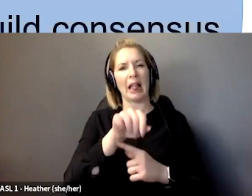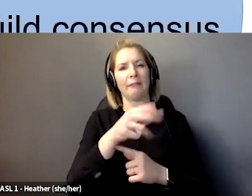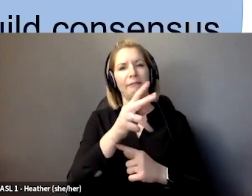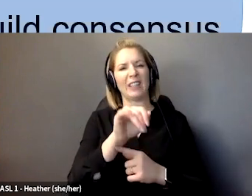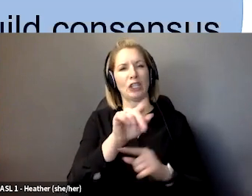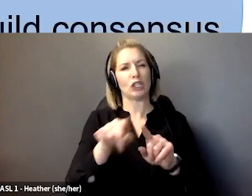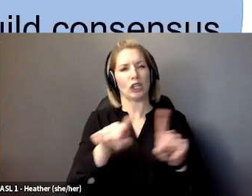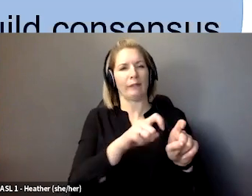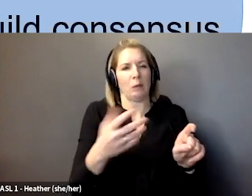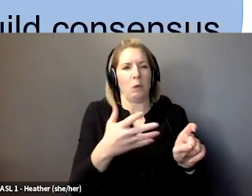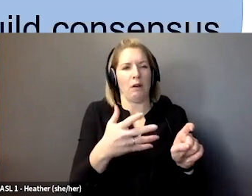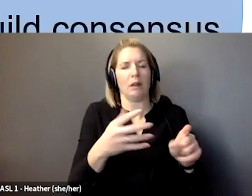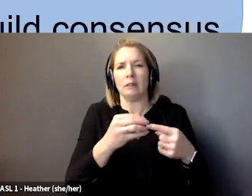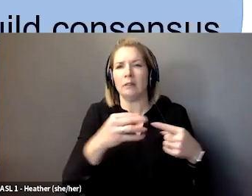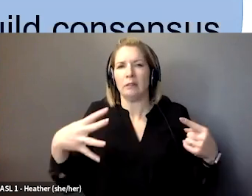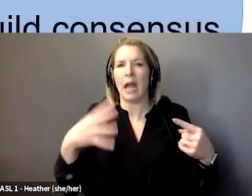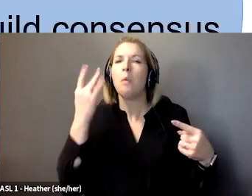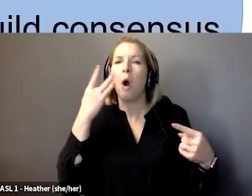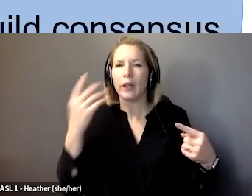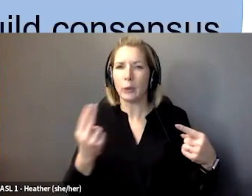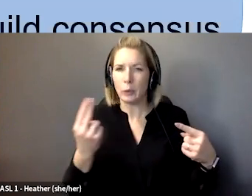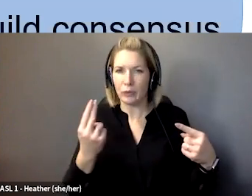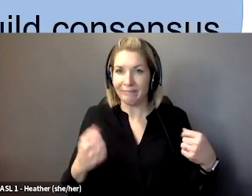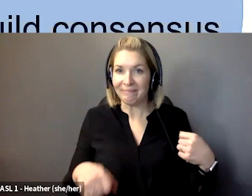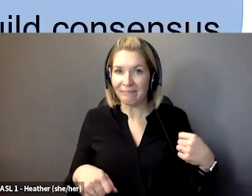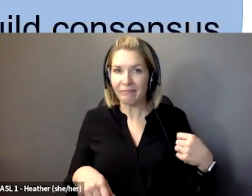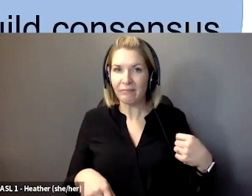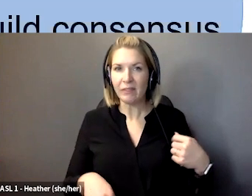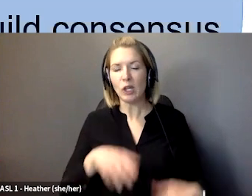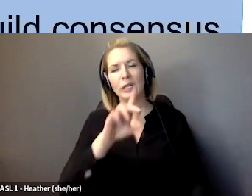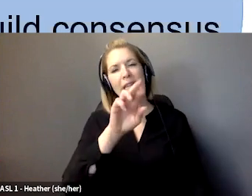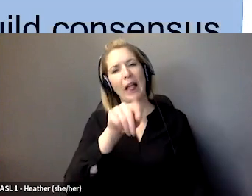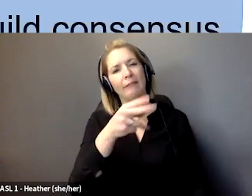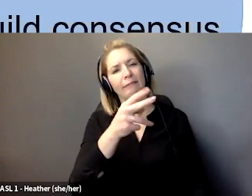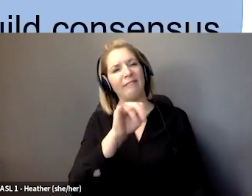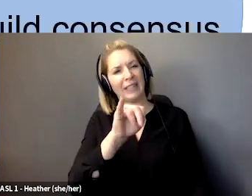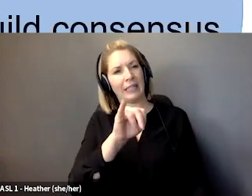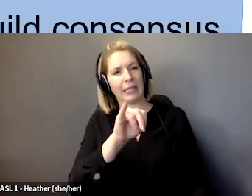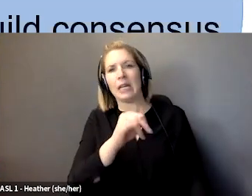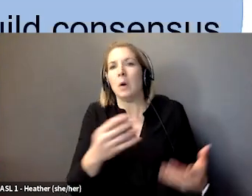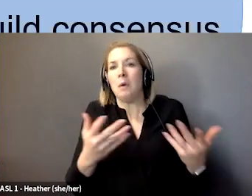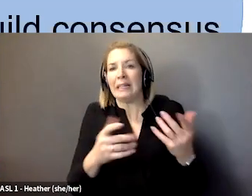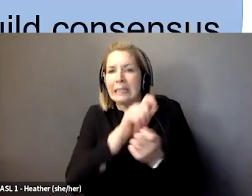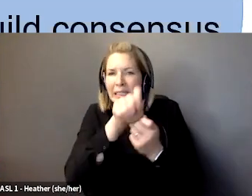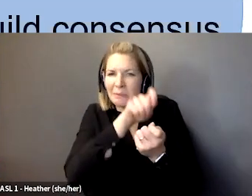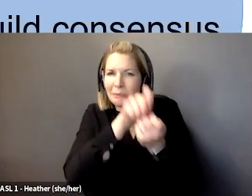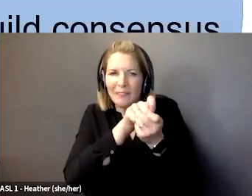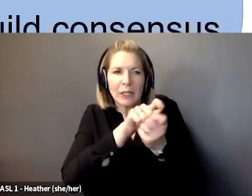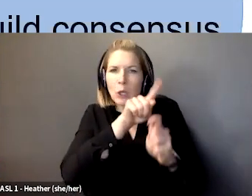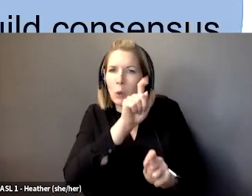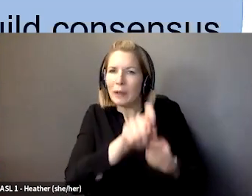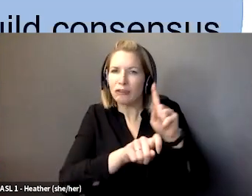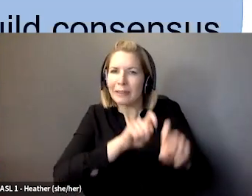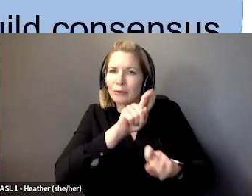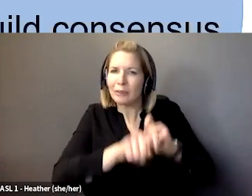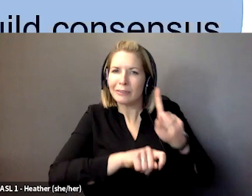in research. So Delphi surveys are a series of questionnaires that gather feedback from experts on a particular issue in